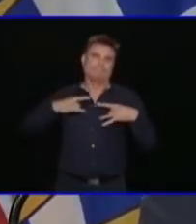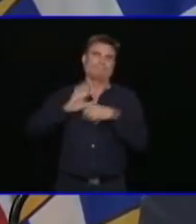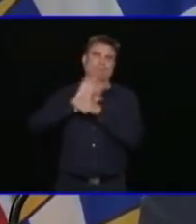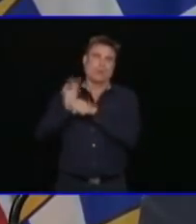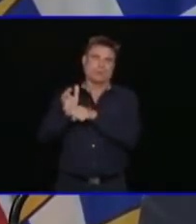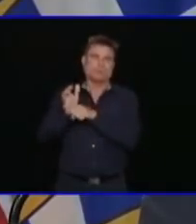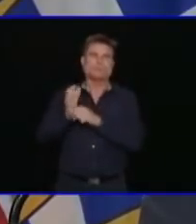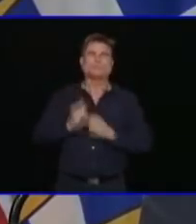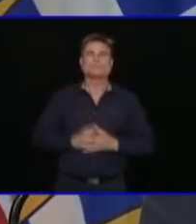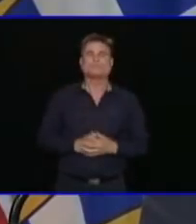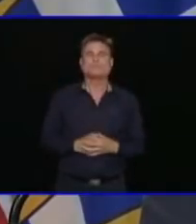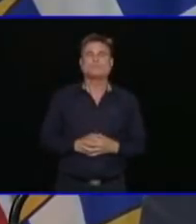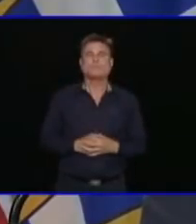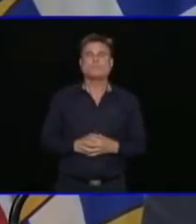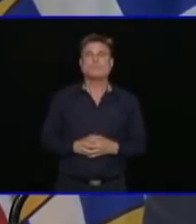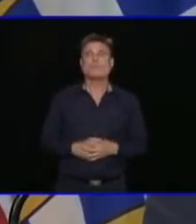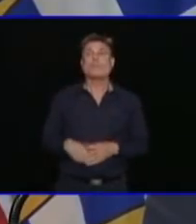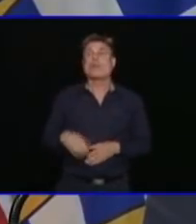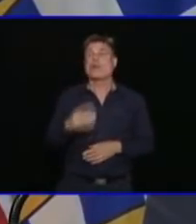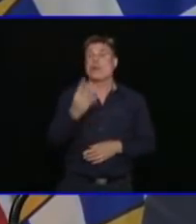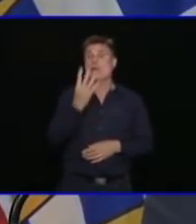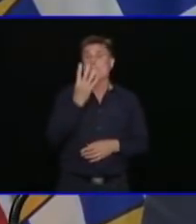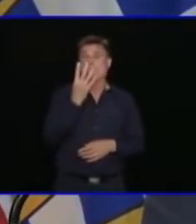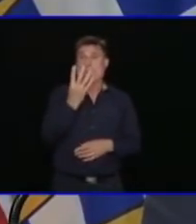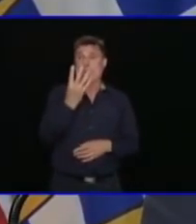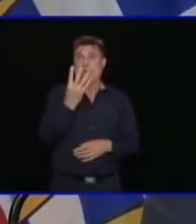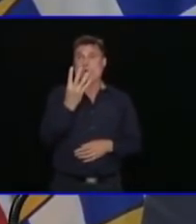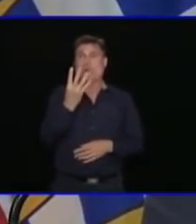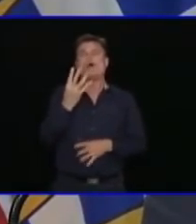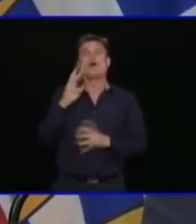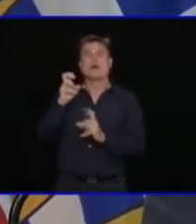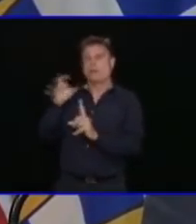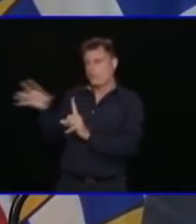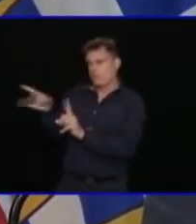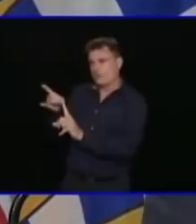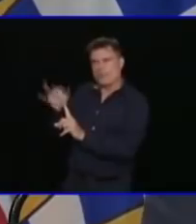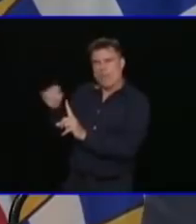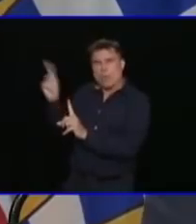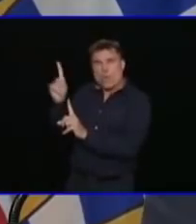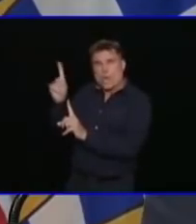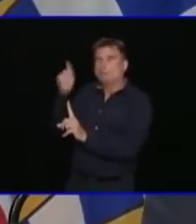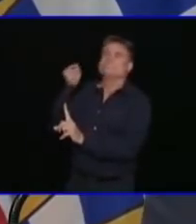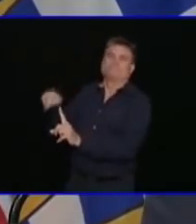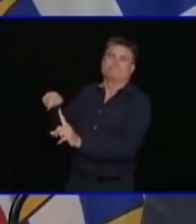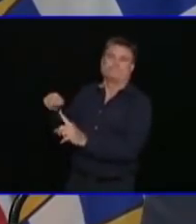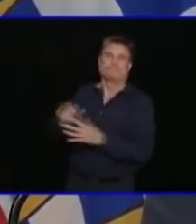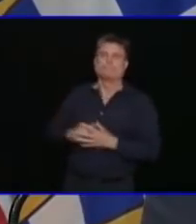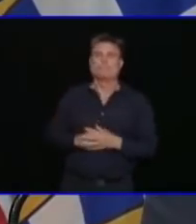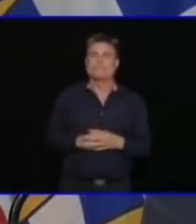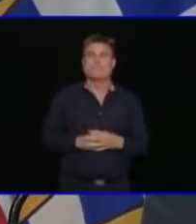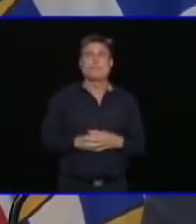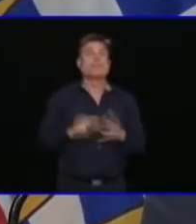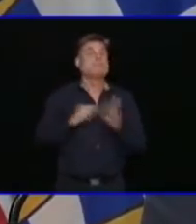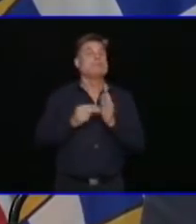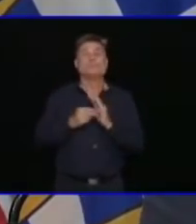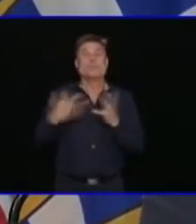epi-linked. That brings our total number of people with COVID-19 in British Columbia to